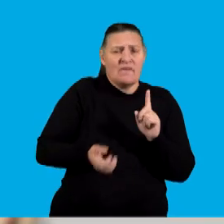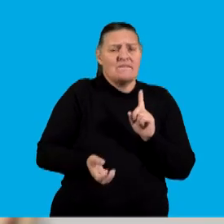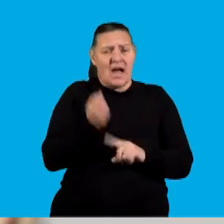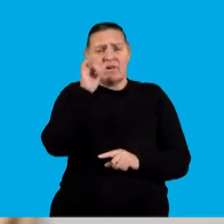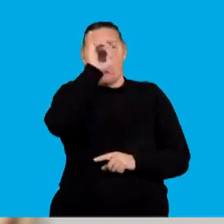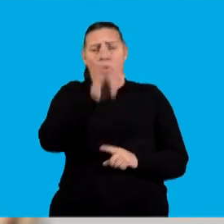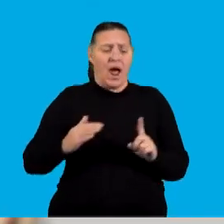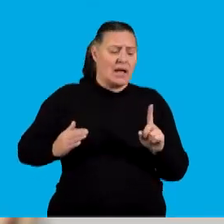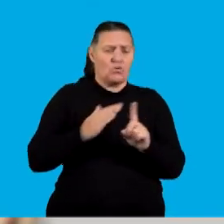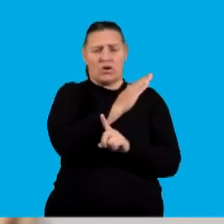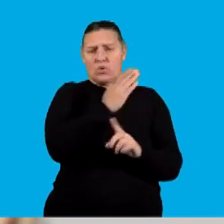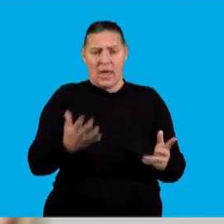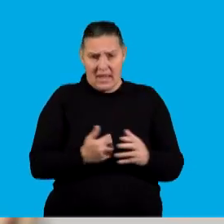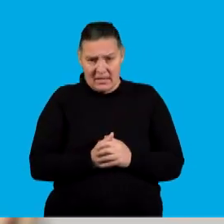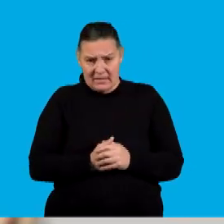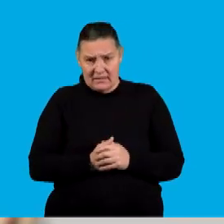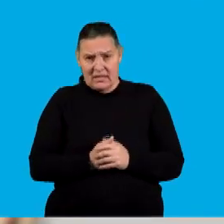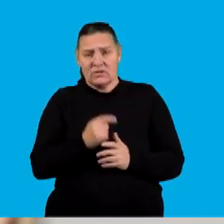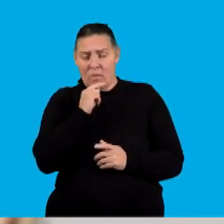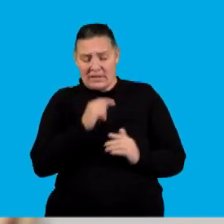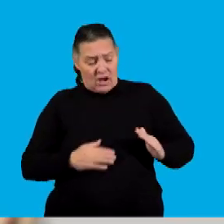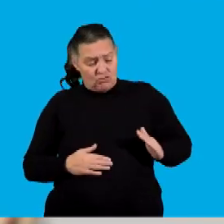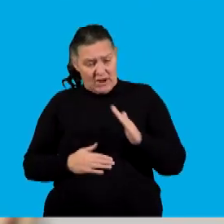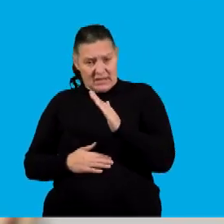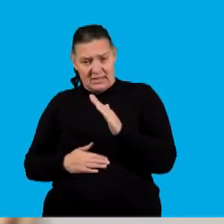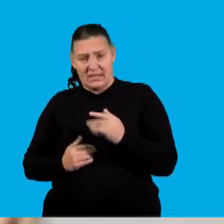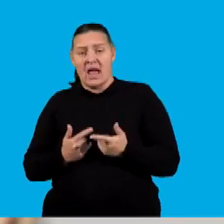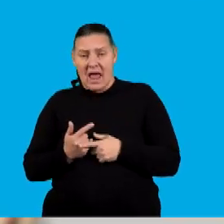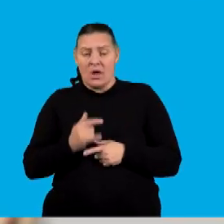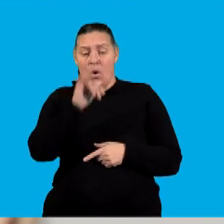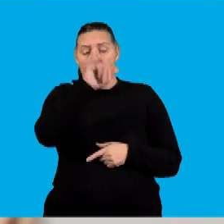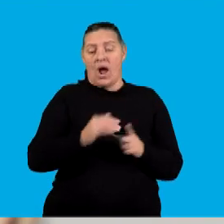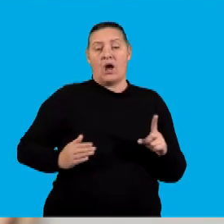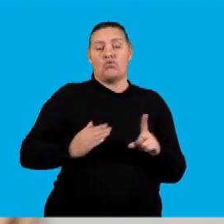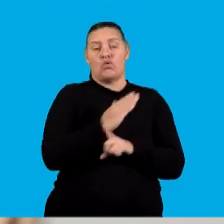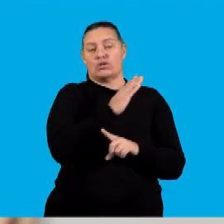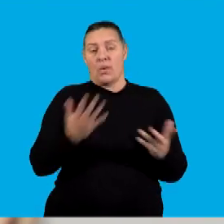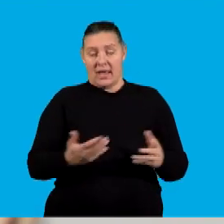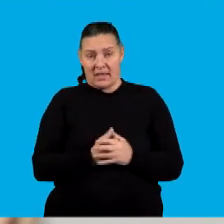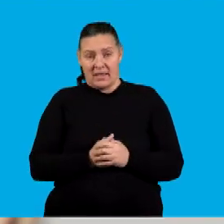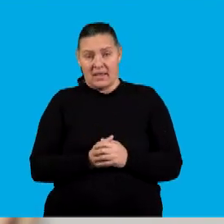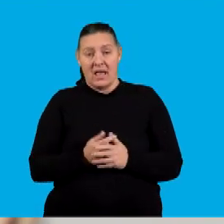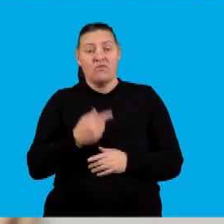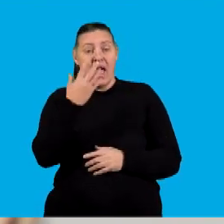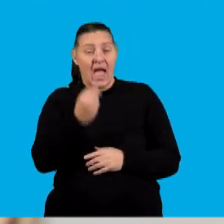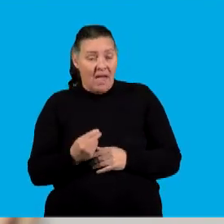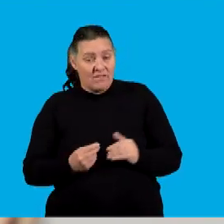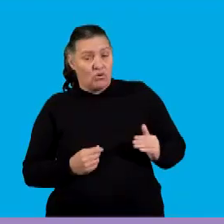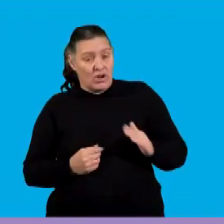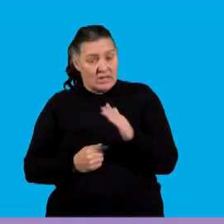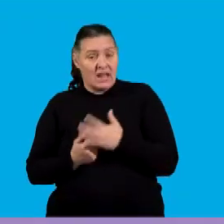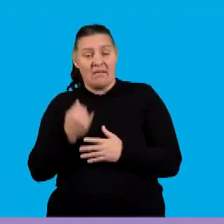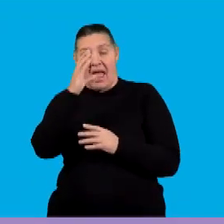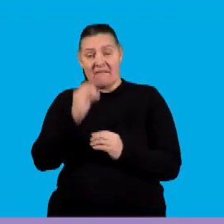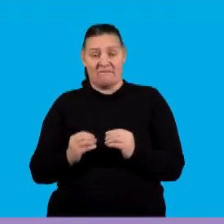the y-intercept. So you really just need the gradient and the y-intercept, because once you have the gradient and you have